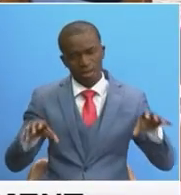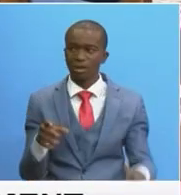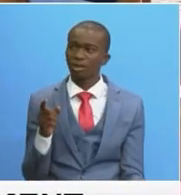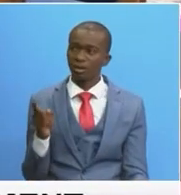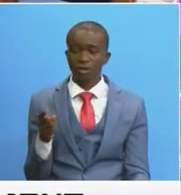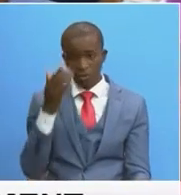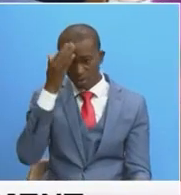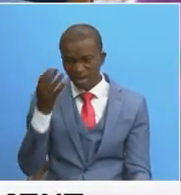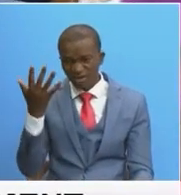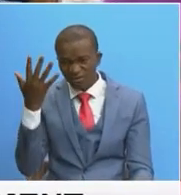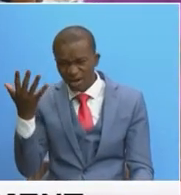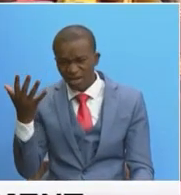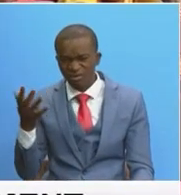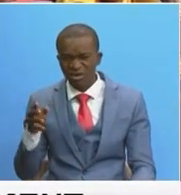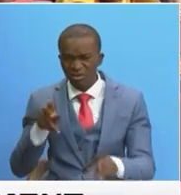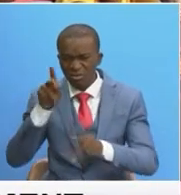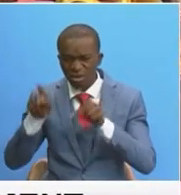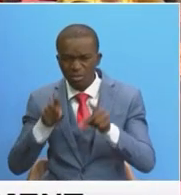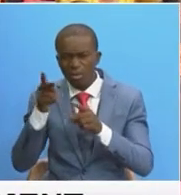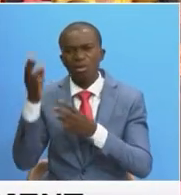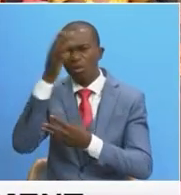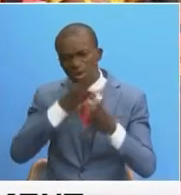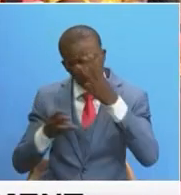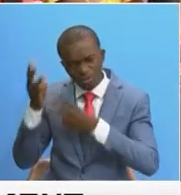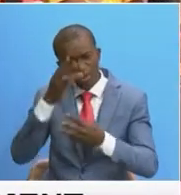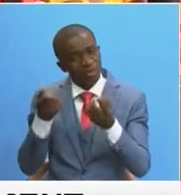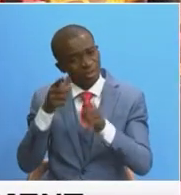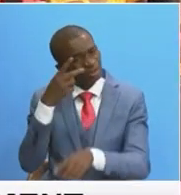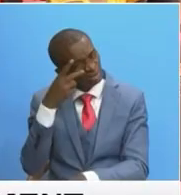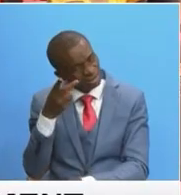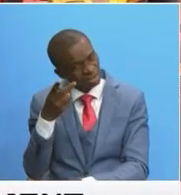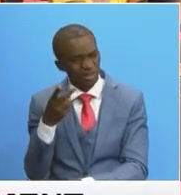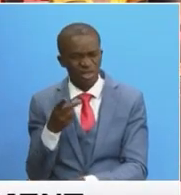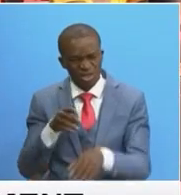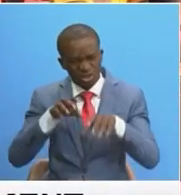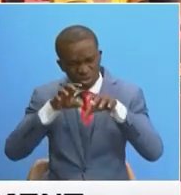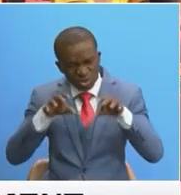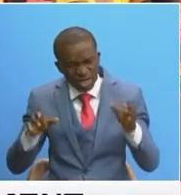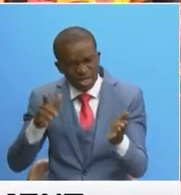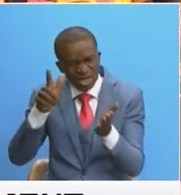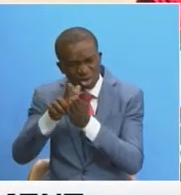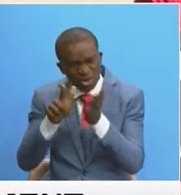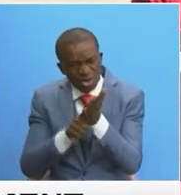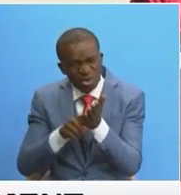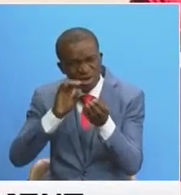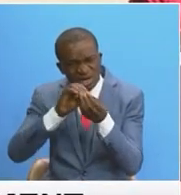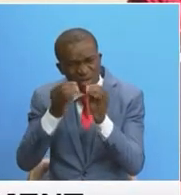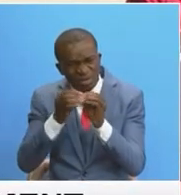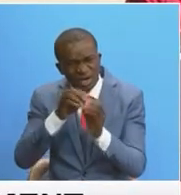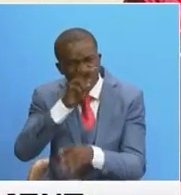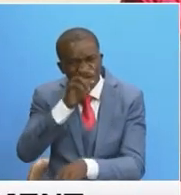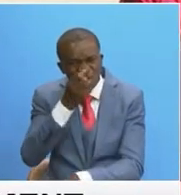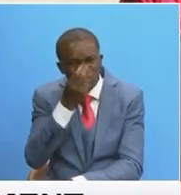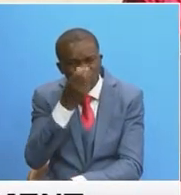expressed concerns during a sensitization meeting on Children's Code Act No. 12 of 2022 that their children's